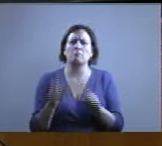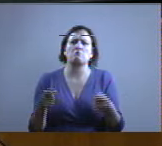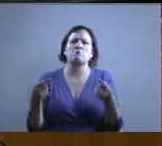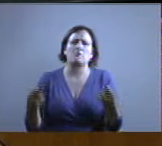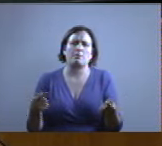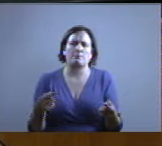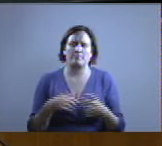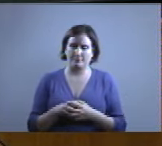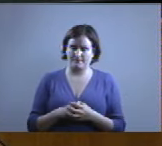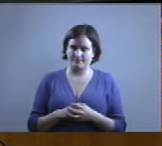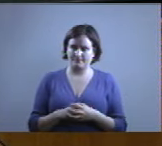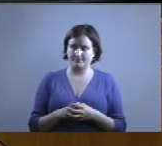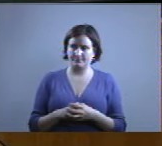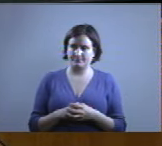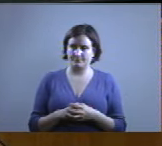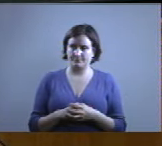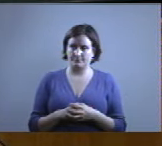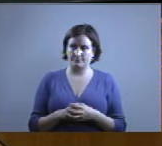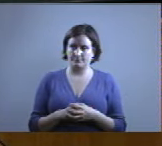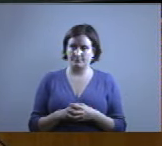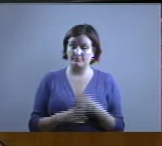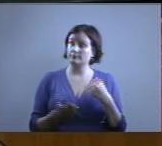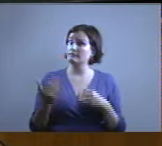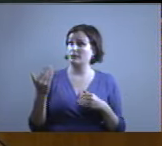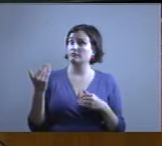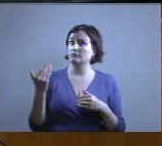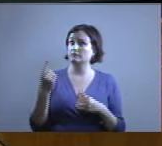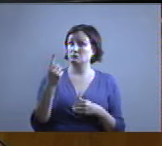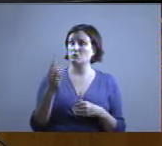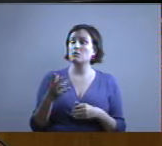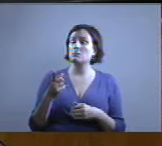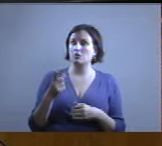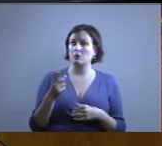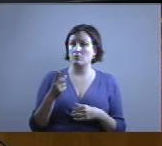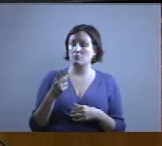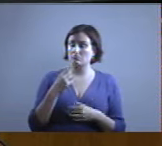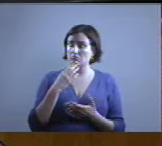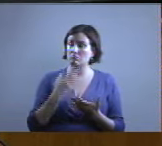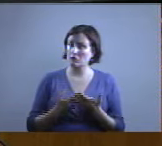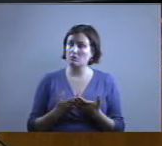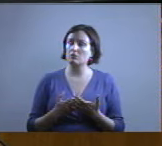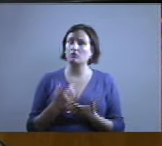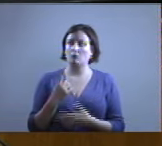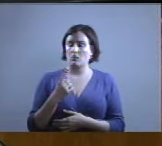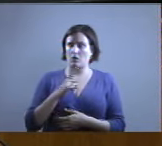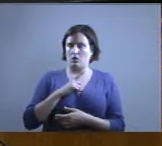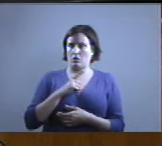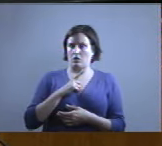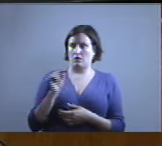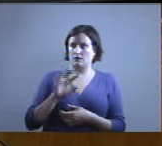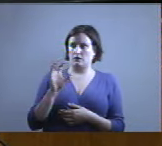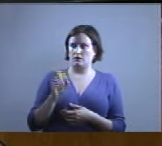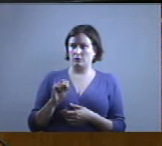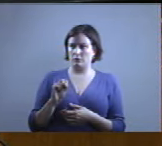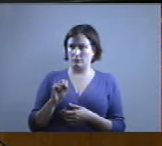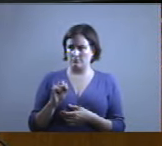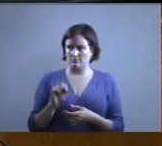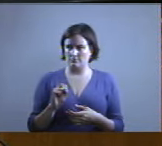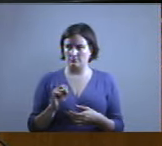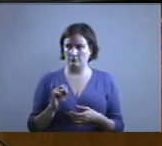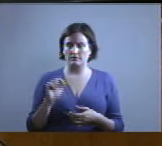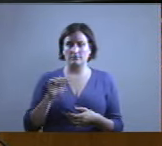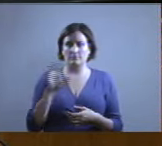society. Someone once remarked that one of the reasons why the South African industrial relations environment